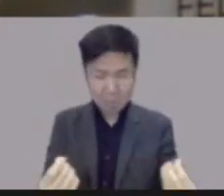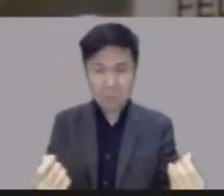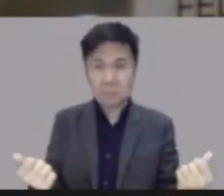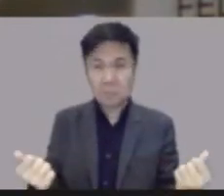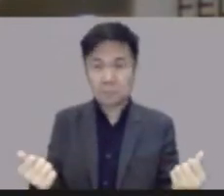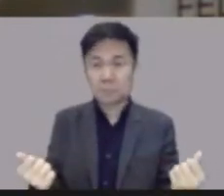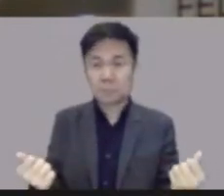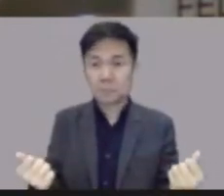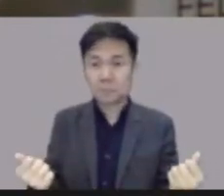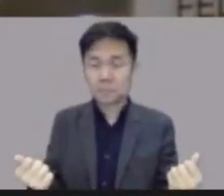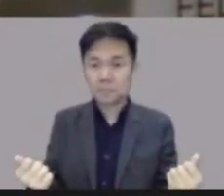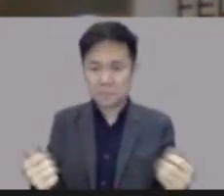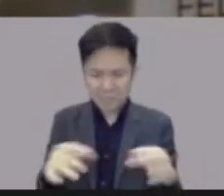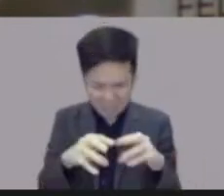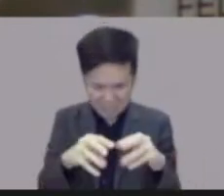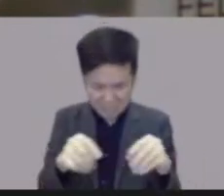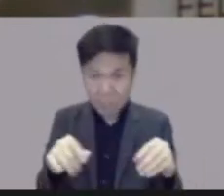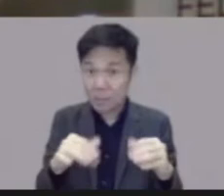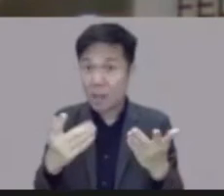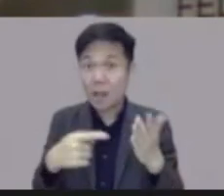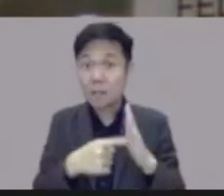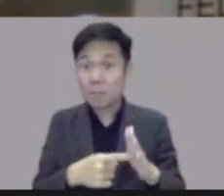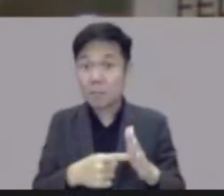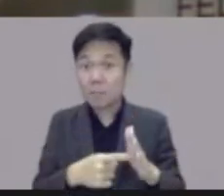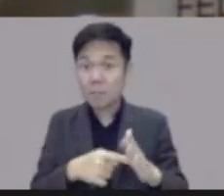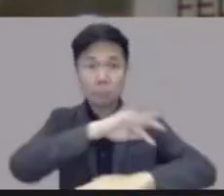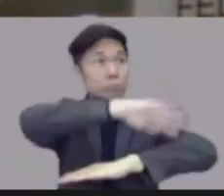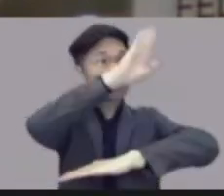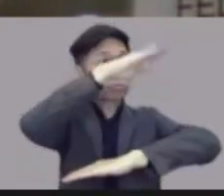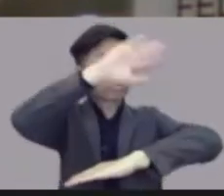landslides and sandstorms videos